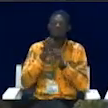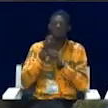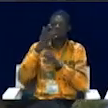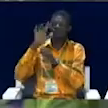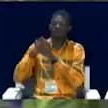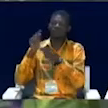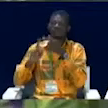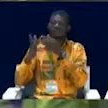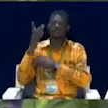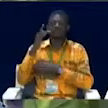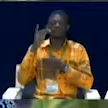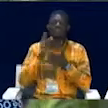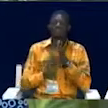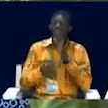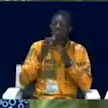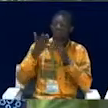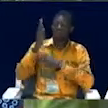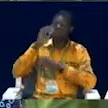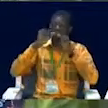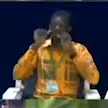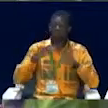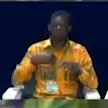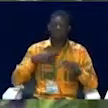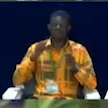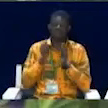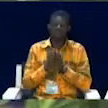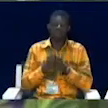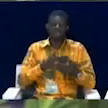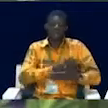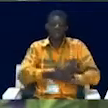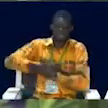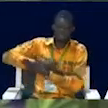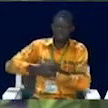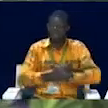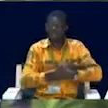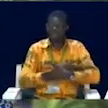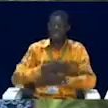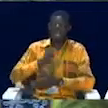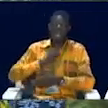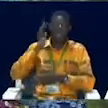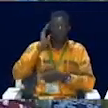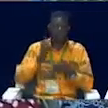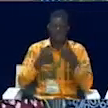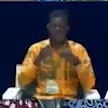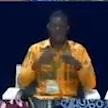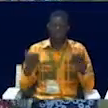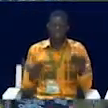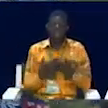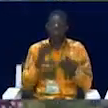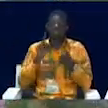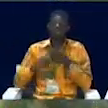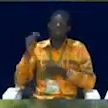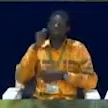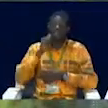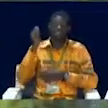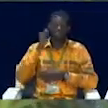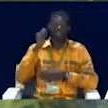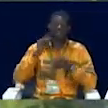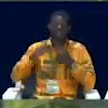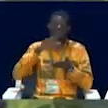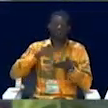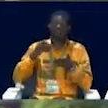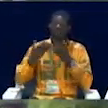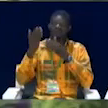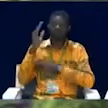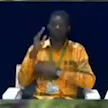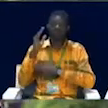God that if God should bless me with the fruit of the womb, that I will come back here to testify to the goodness of the